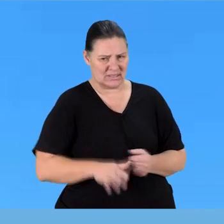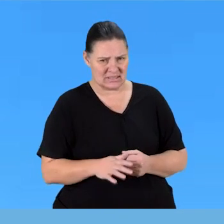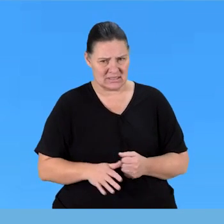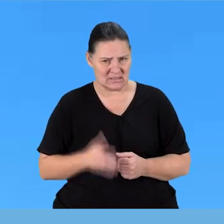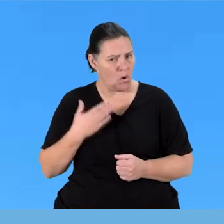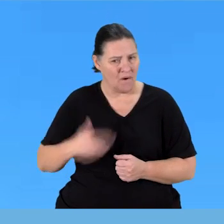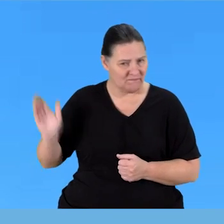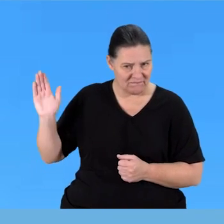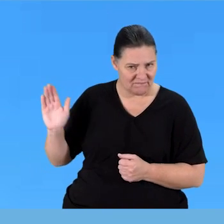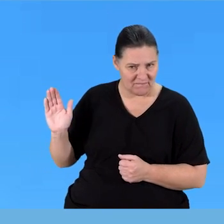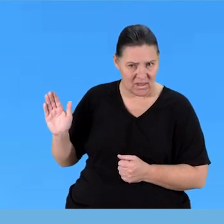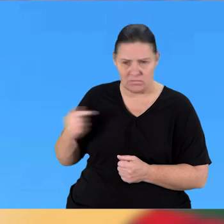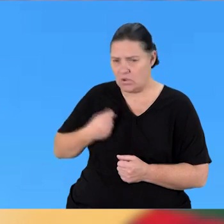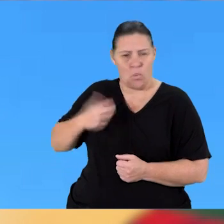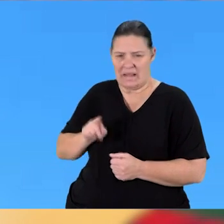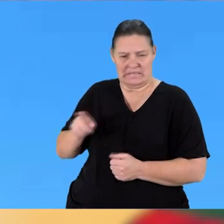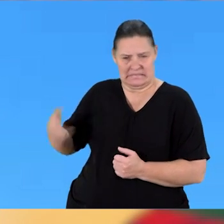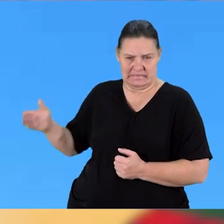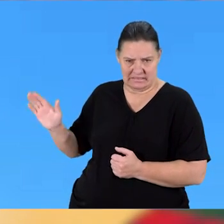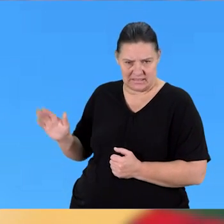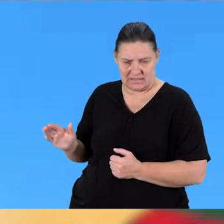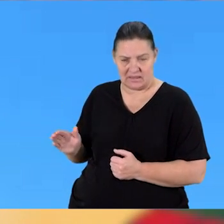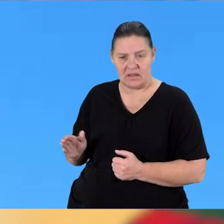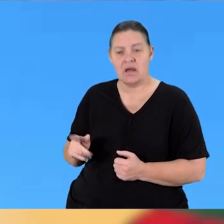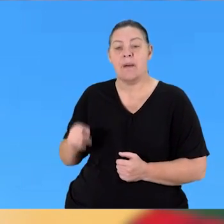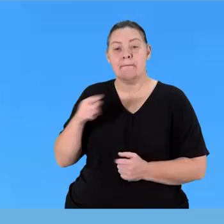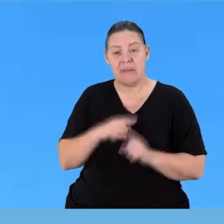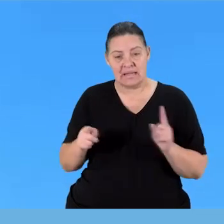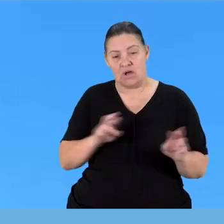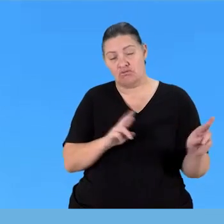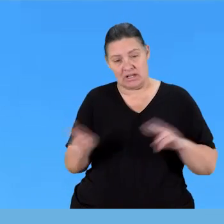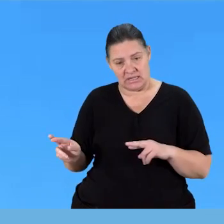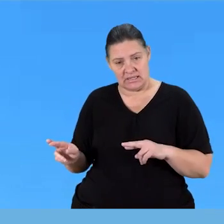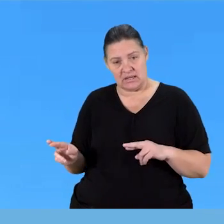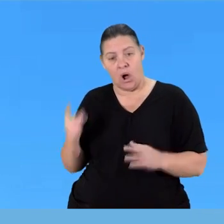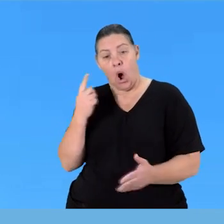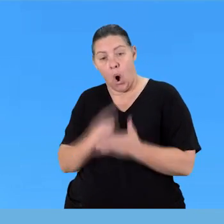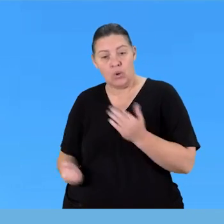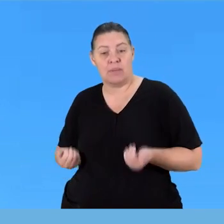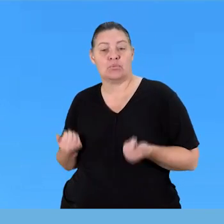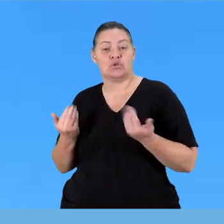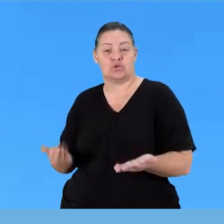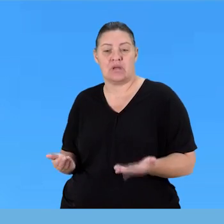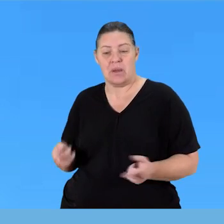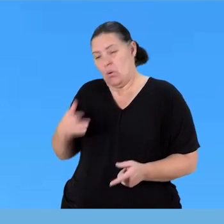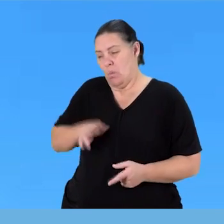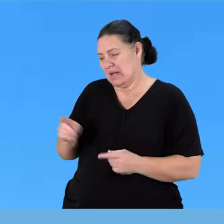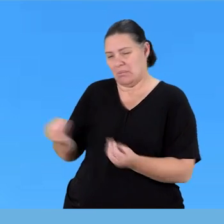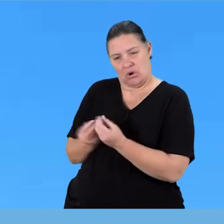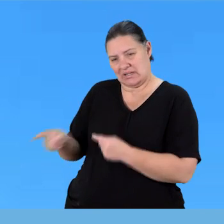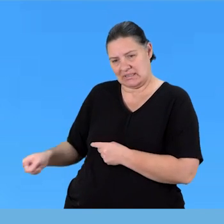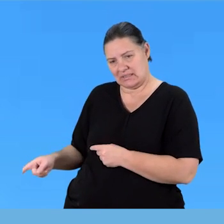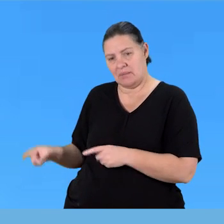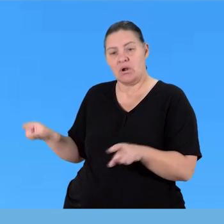because we are breathing out carbon dioxide means we don't want it. So therefore, this particular reaction doesn't only produce the